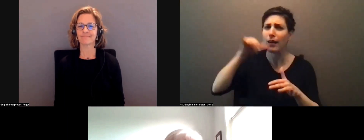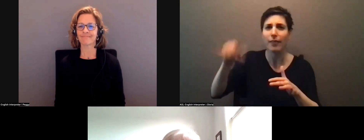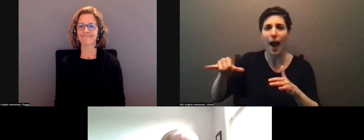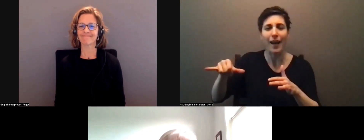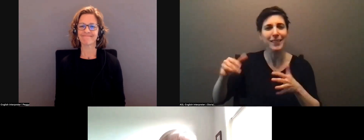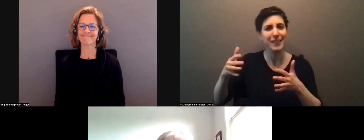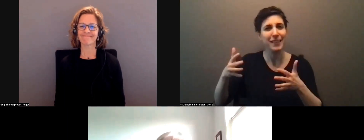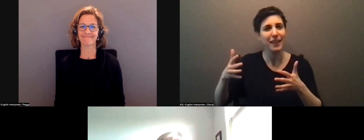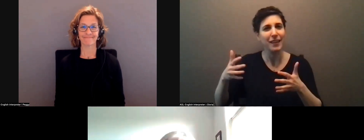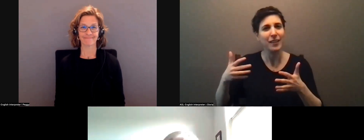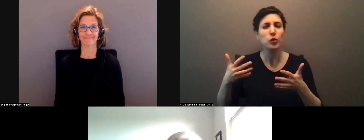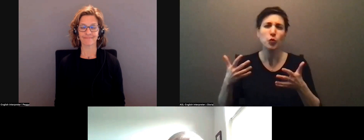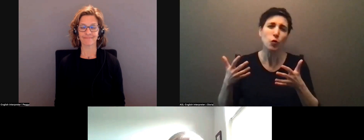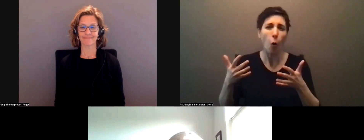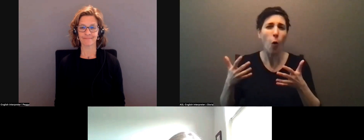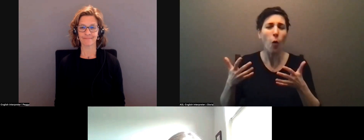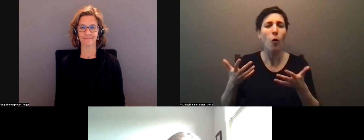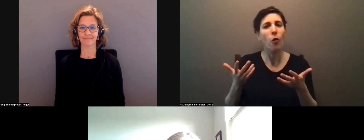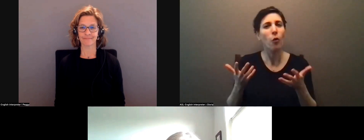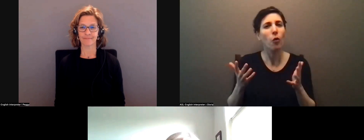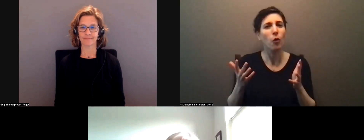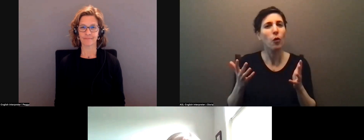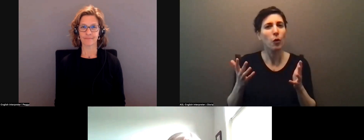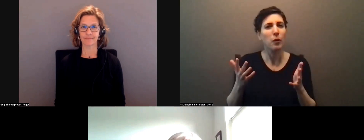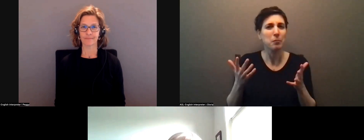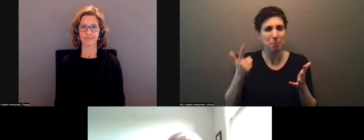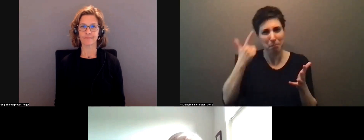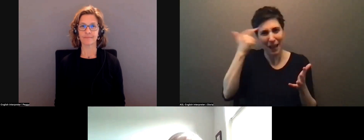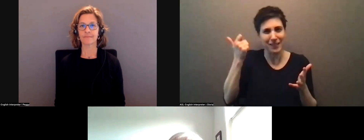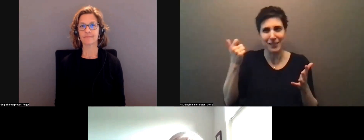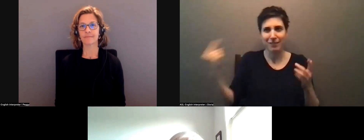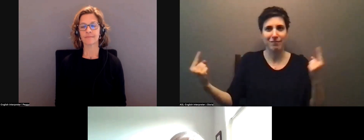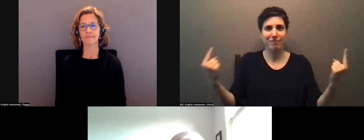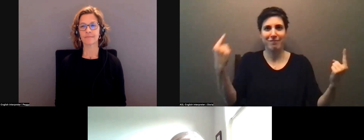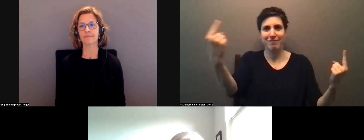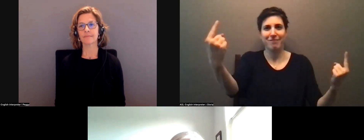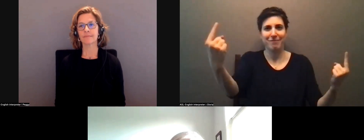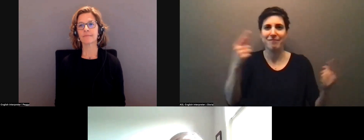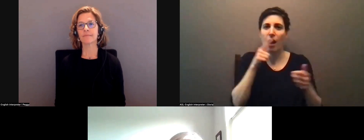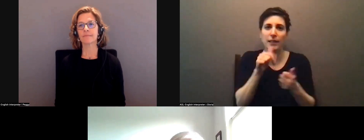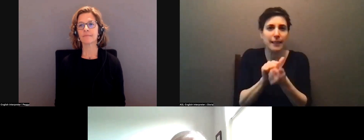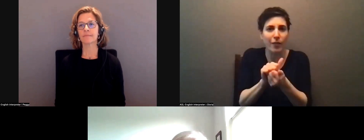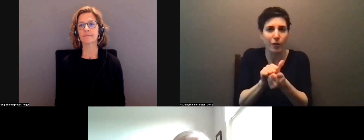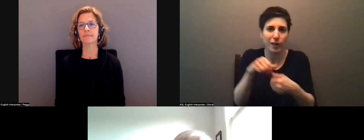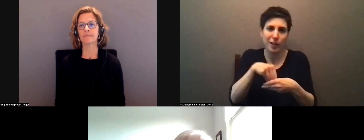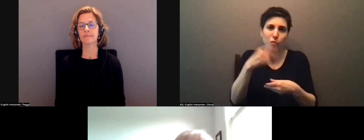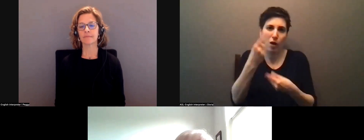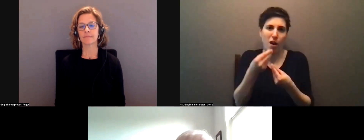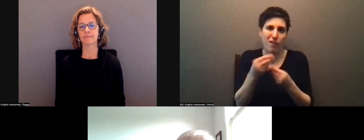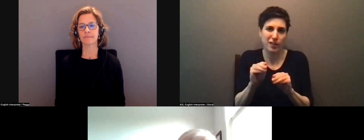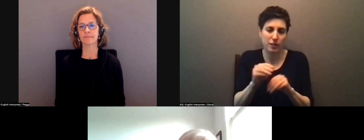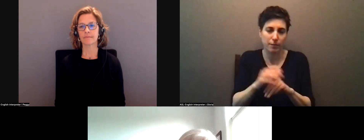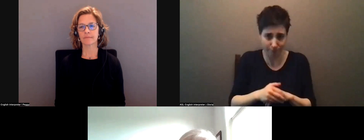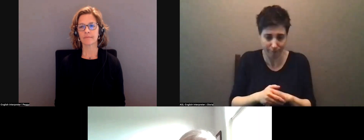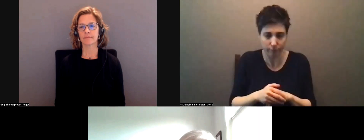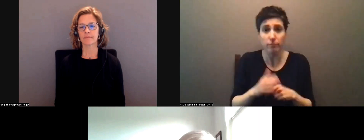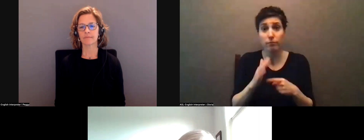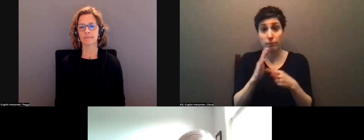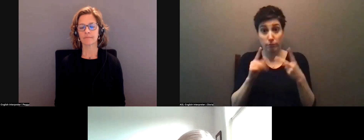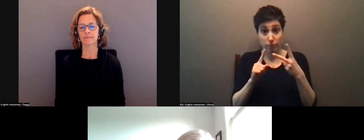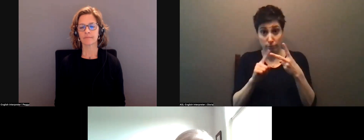think. And so that part is huge. The other thing is, I believe, I've worked in systems in my